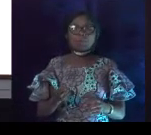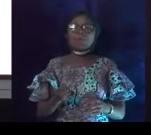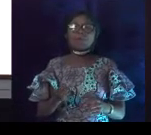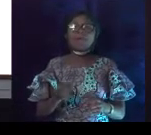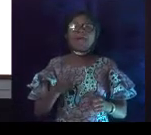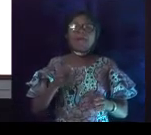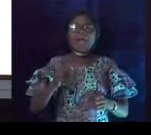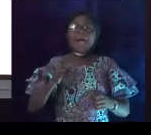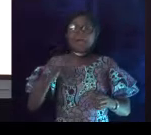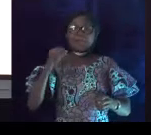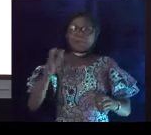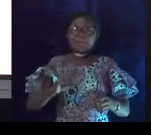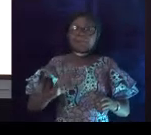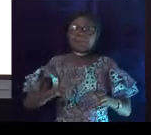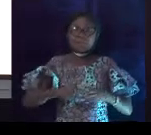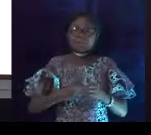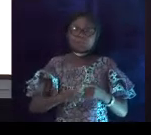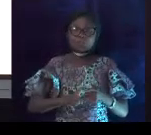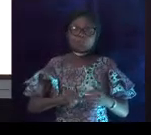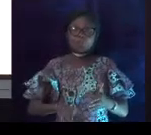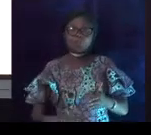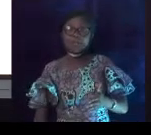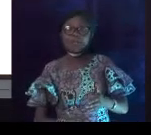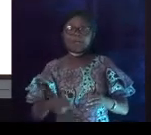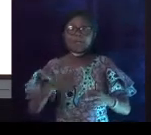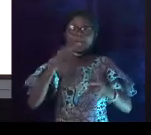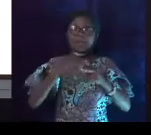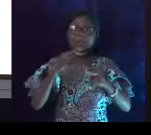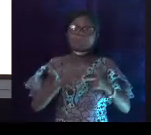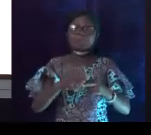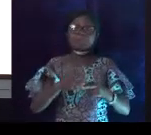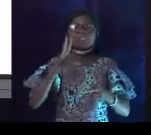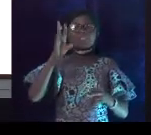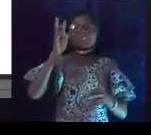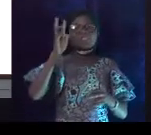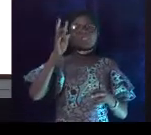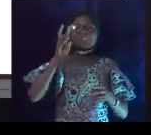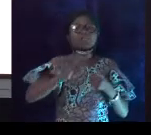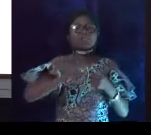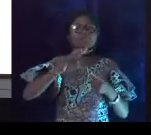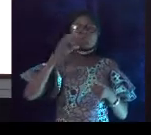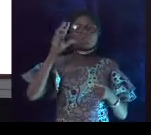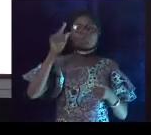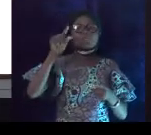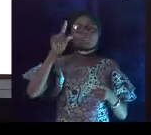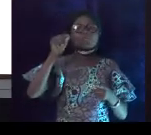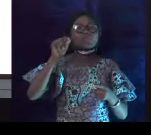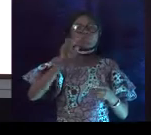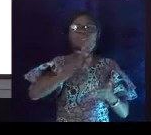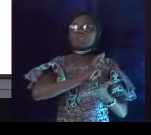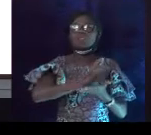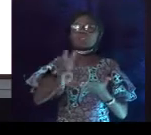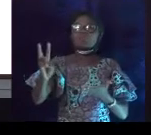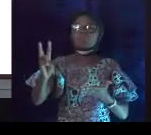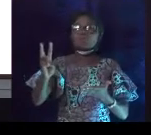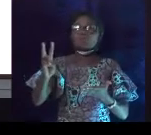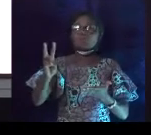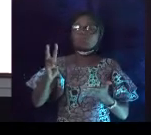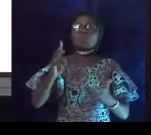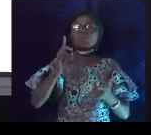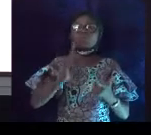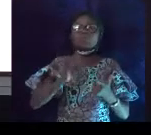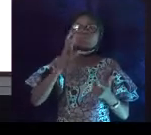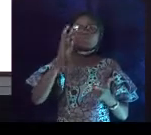fact. Hens begin to lay eggs at approximately 16 to 20 weeks. 16 to